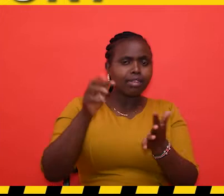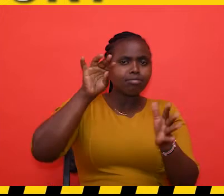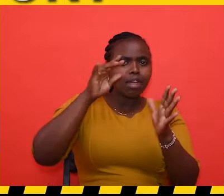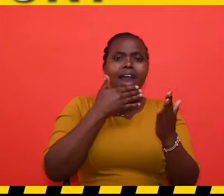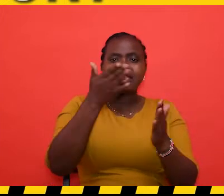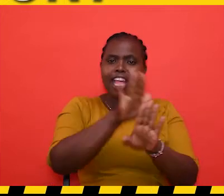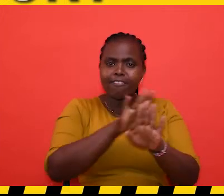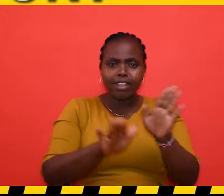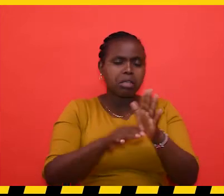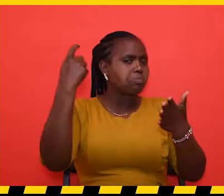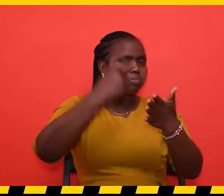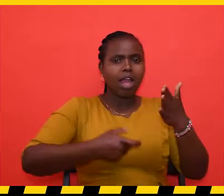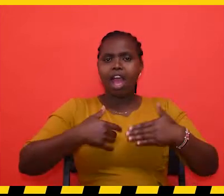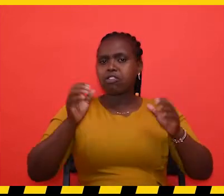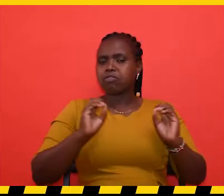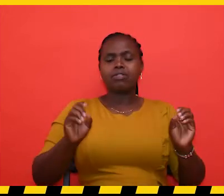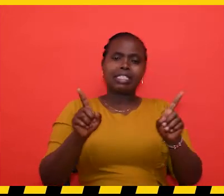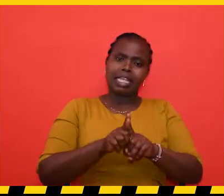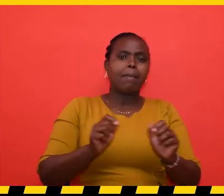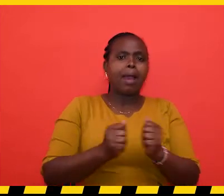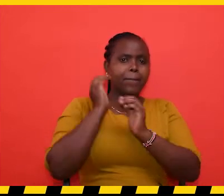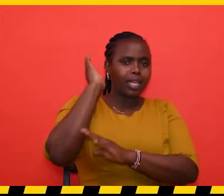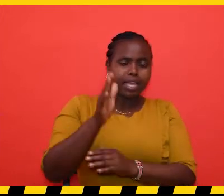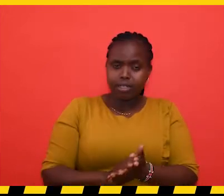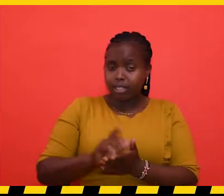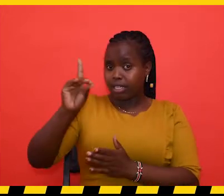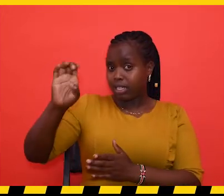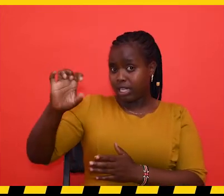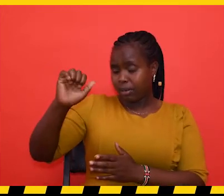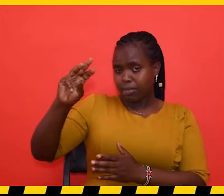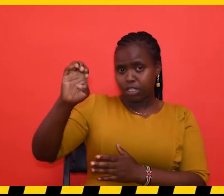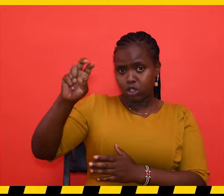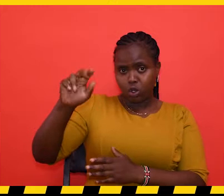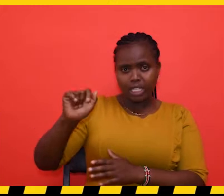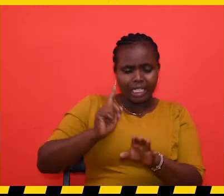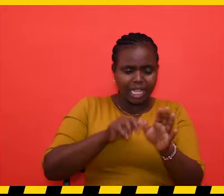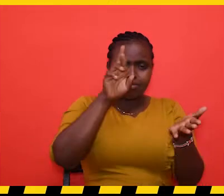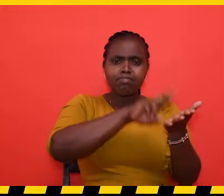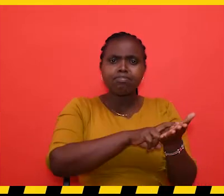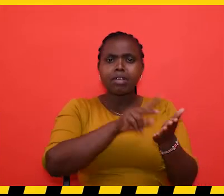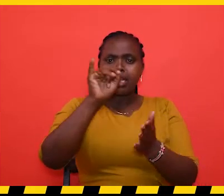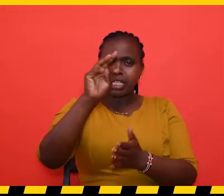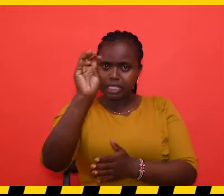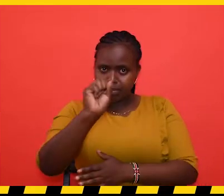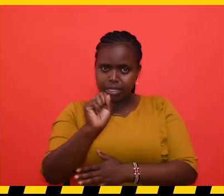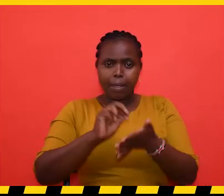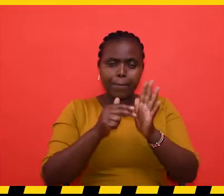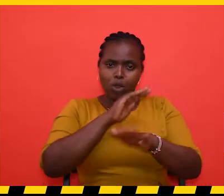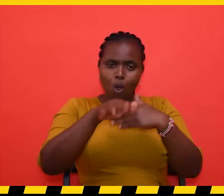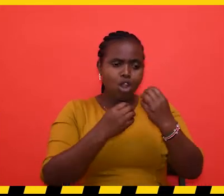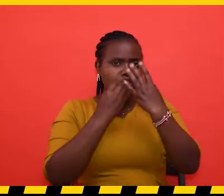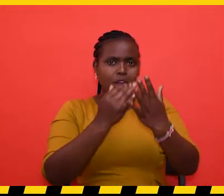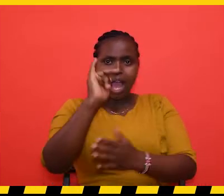are no charges for creating an account, and it is an immediate process. Please note, when registering your TIMS account, ensure all the